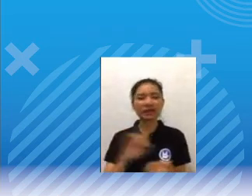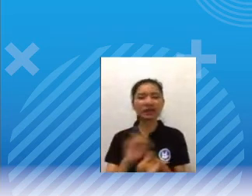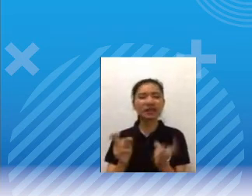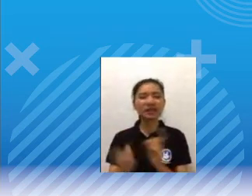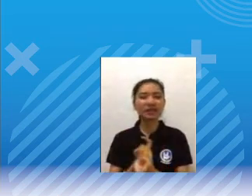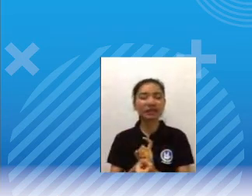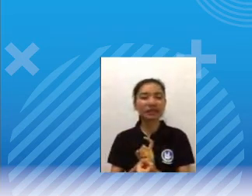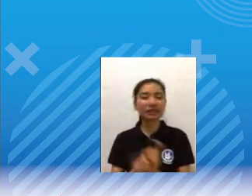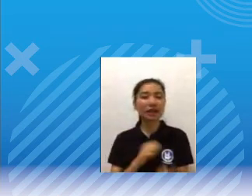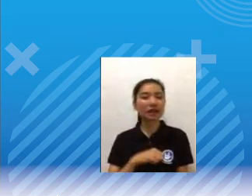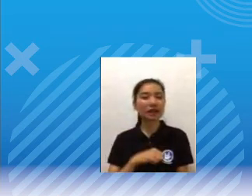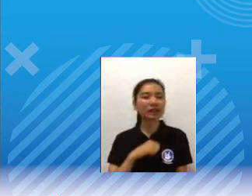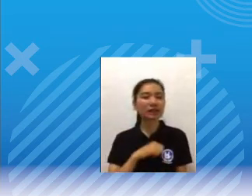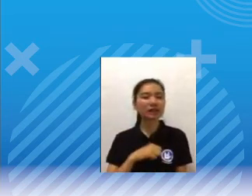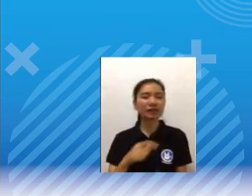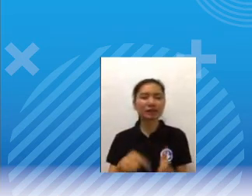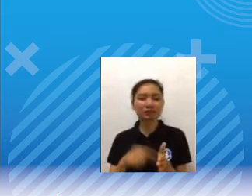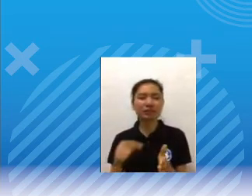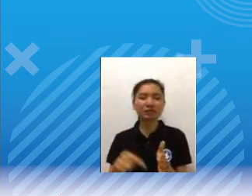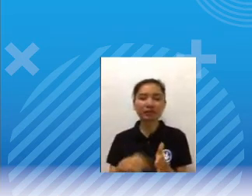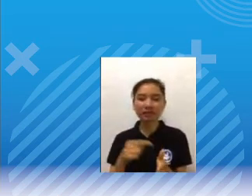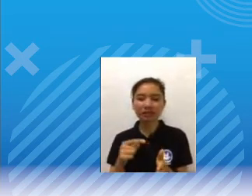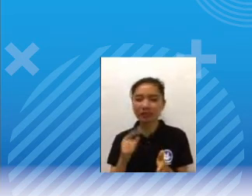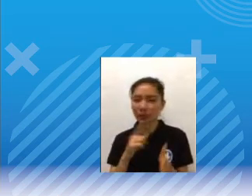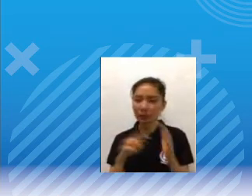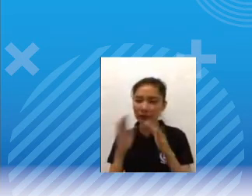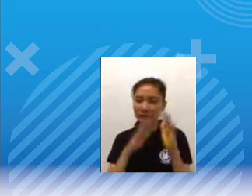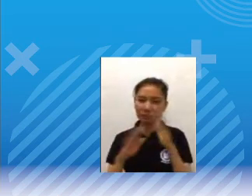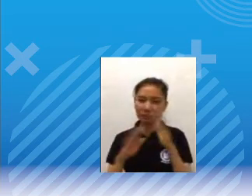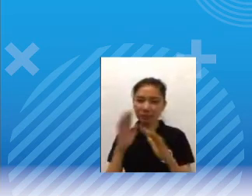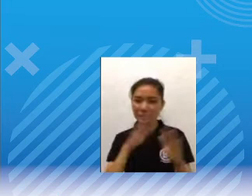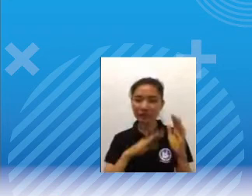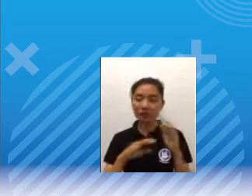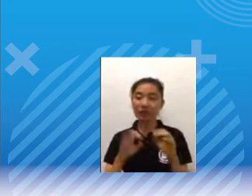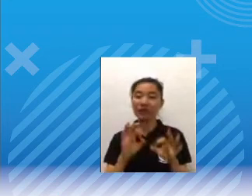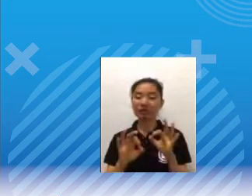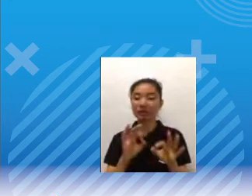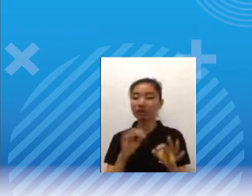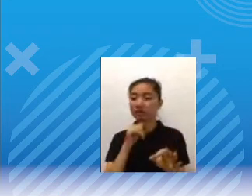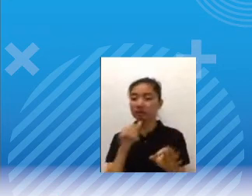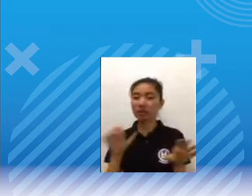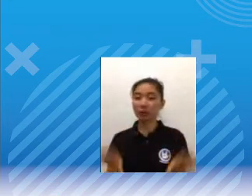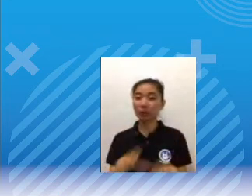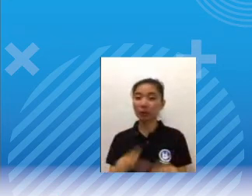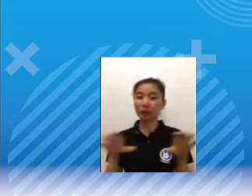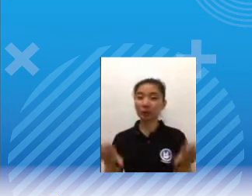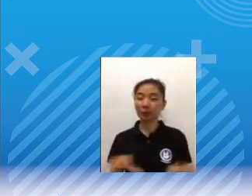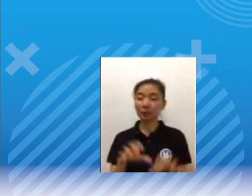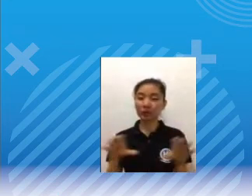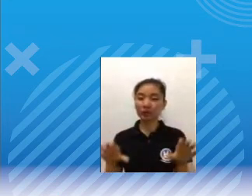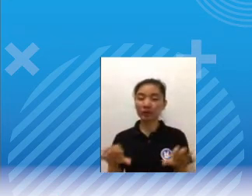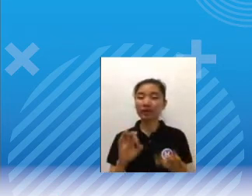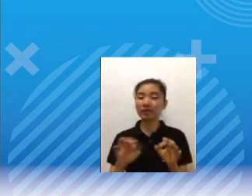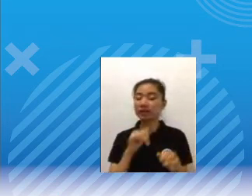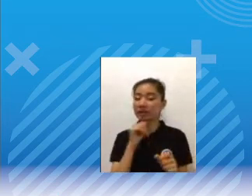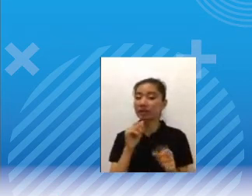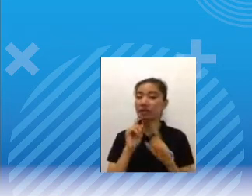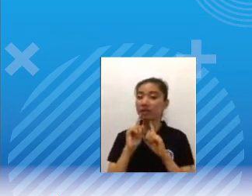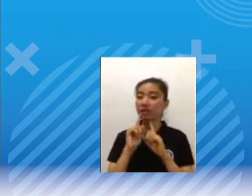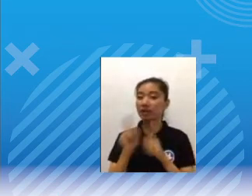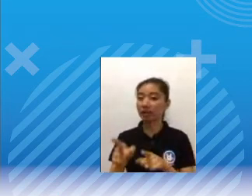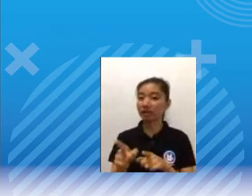nagigilty tayo, no? Kapag halimbawa, hindi tayo nagtatrabaho, hindi natin sinasagot yung email